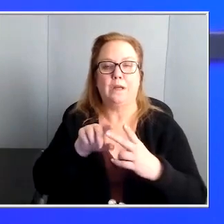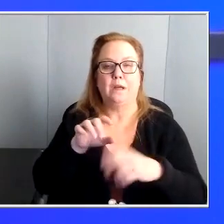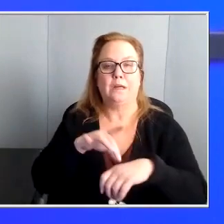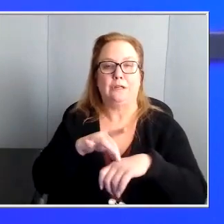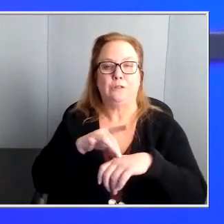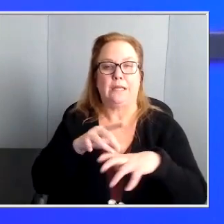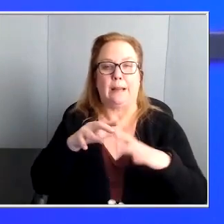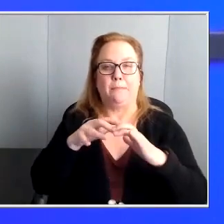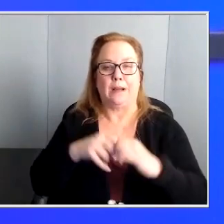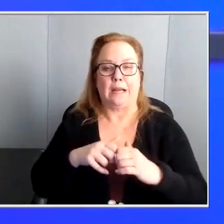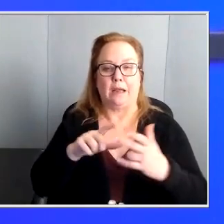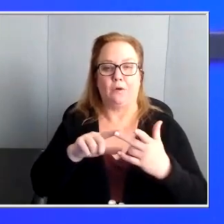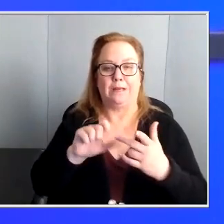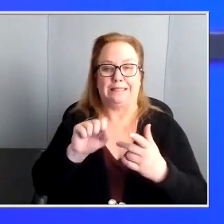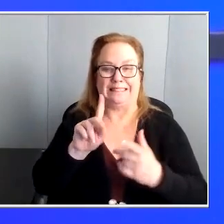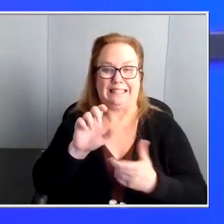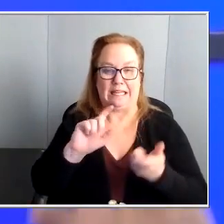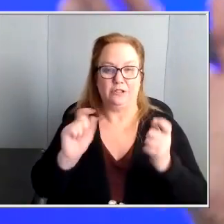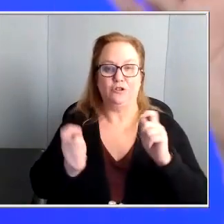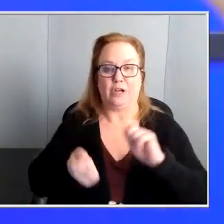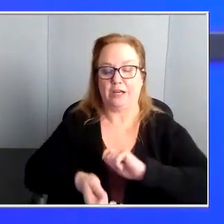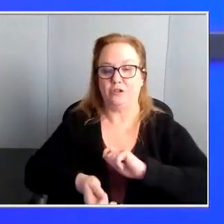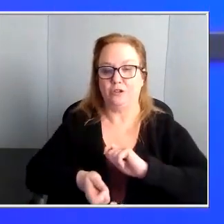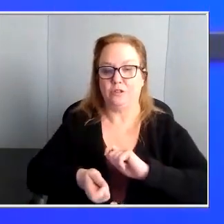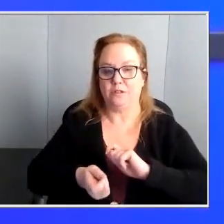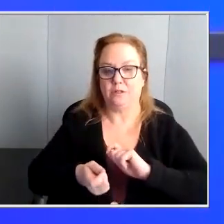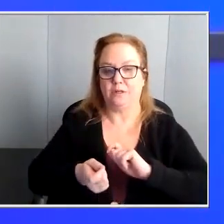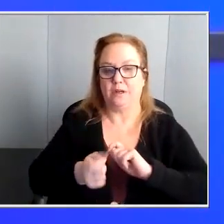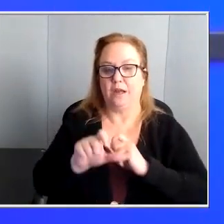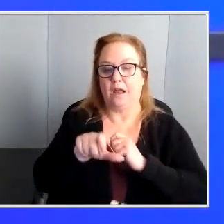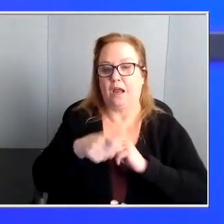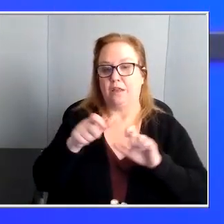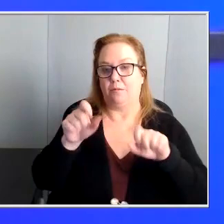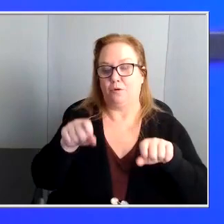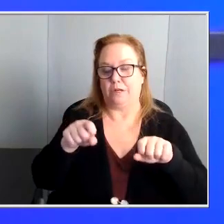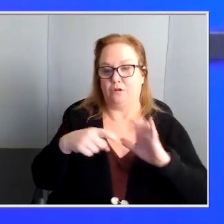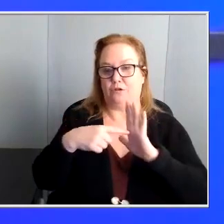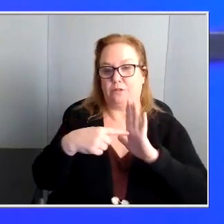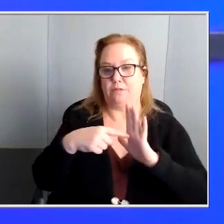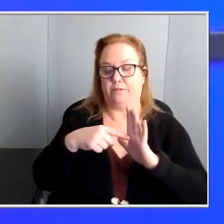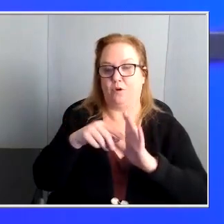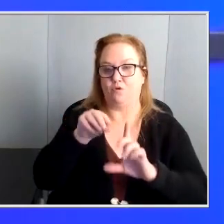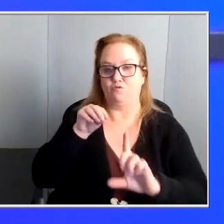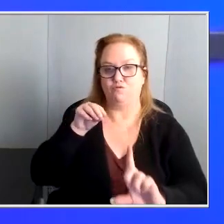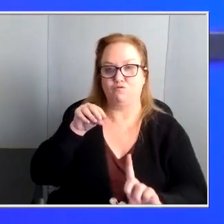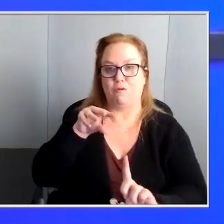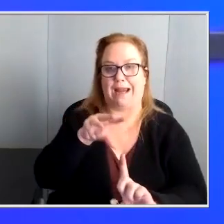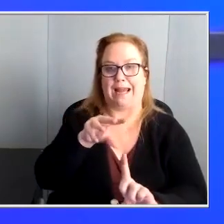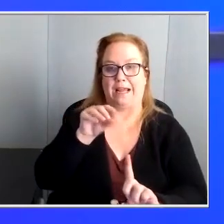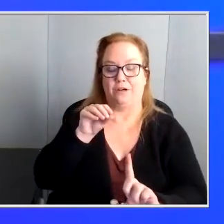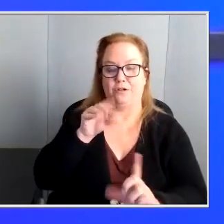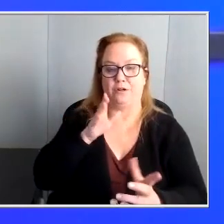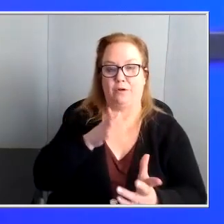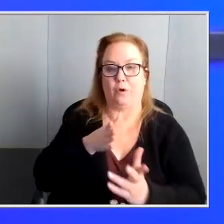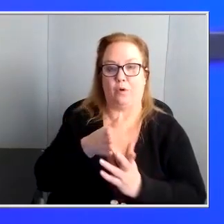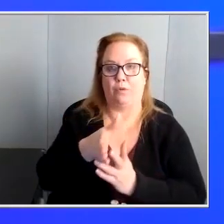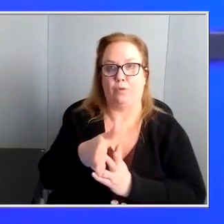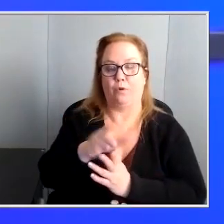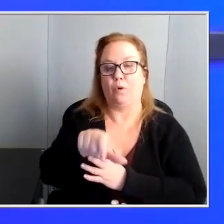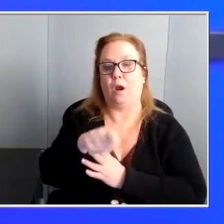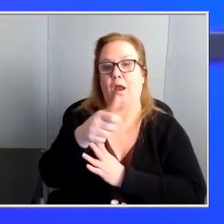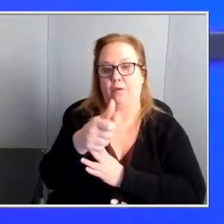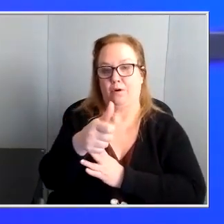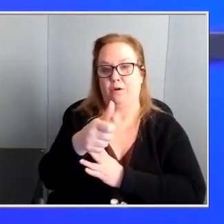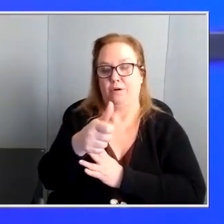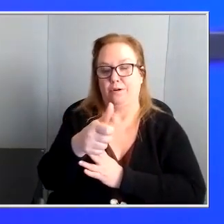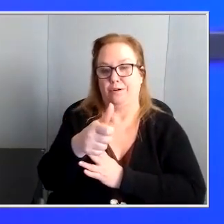breakdown, skin-related changes, and the other potential symptoms for radiation passing through other structures on